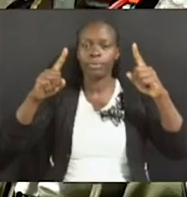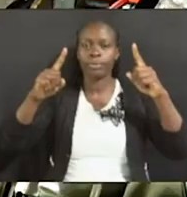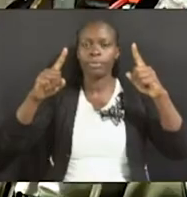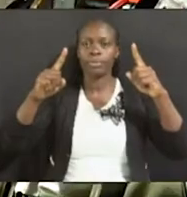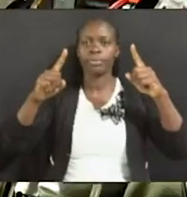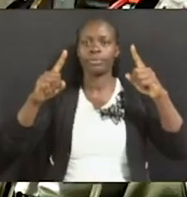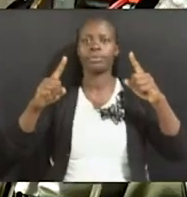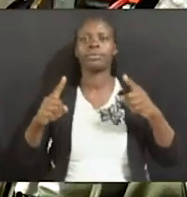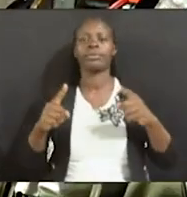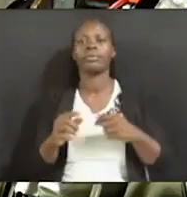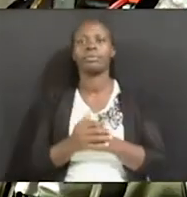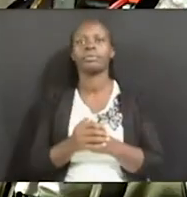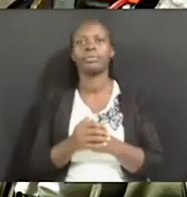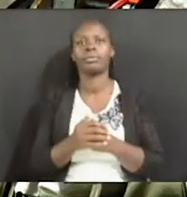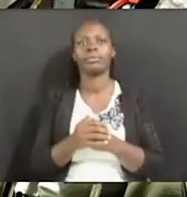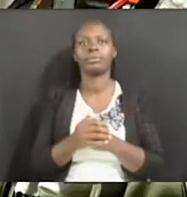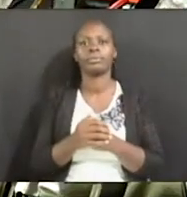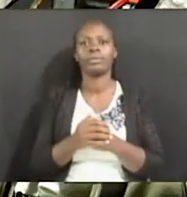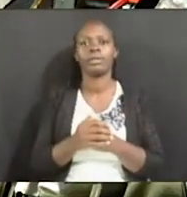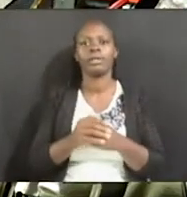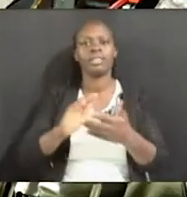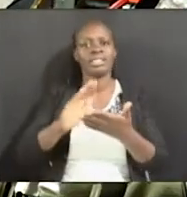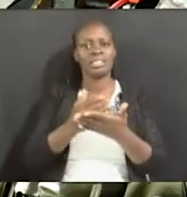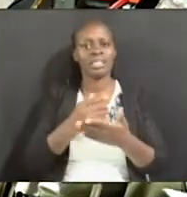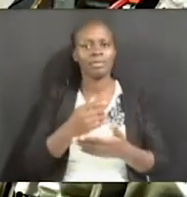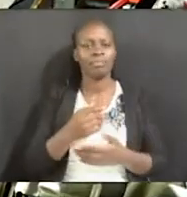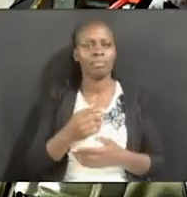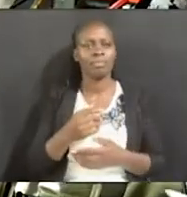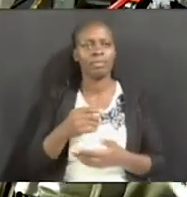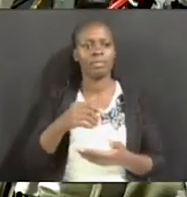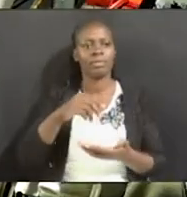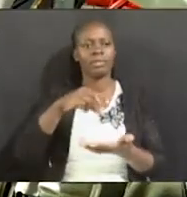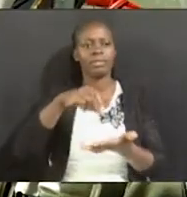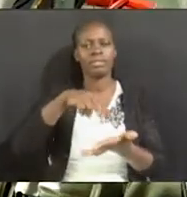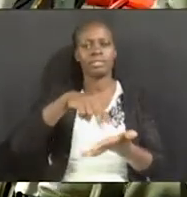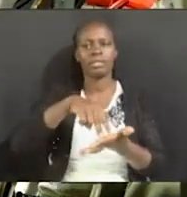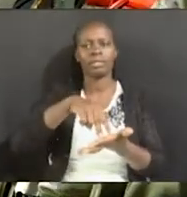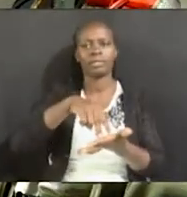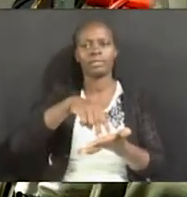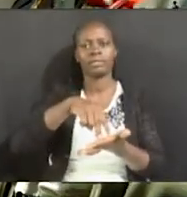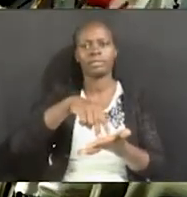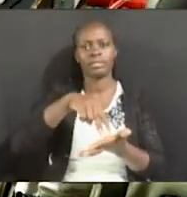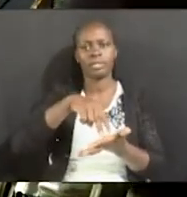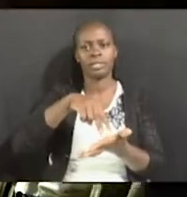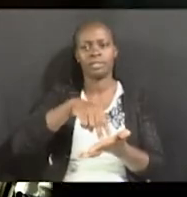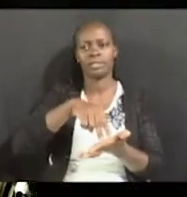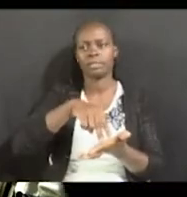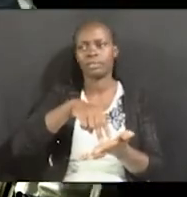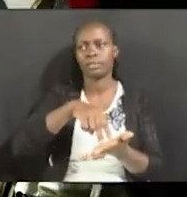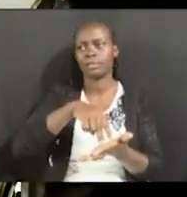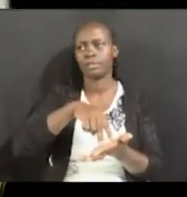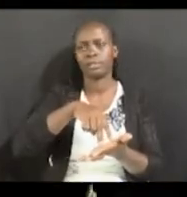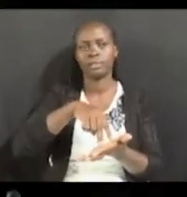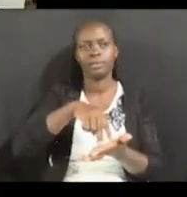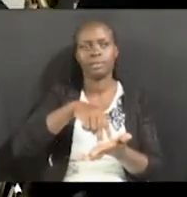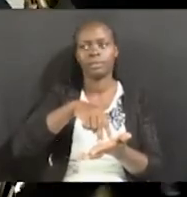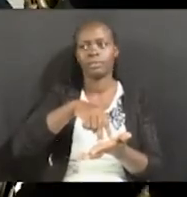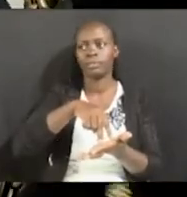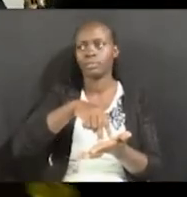Some didn't hear me. Stand on your feet. Stand on your feet.